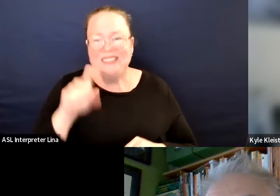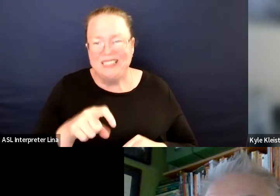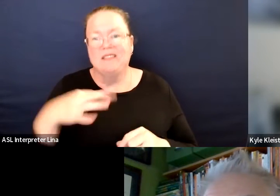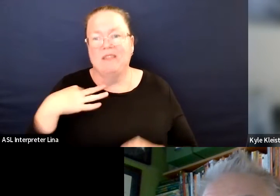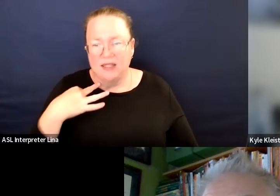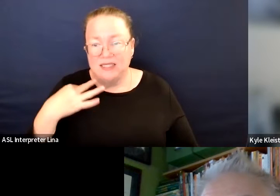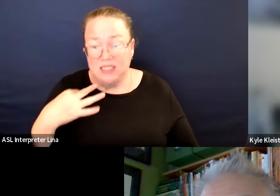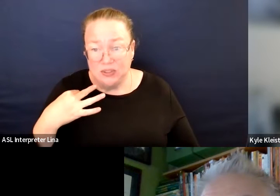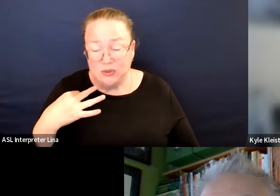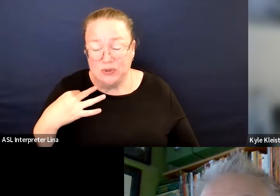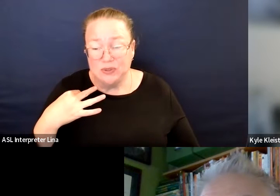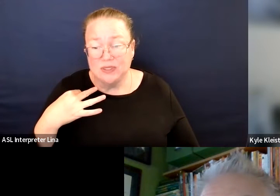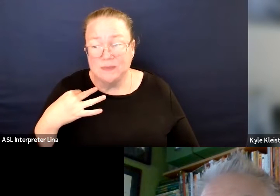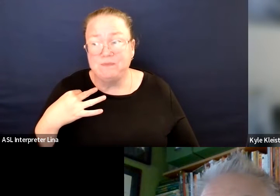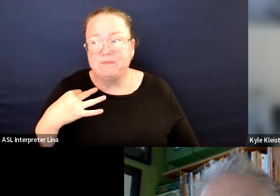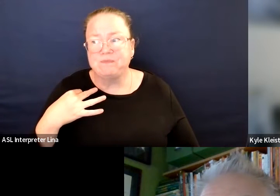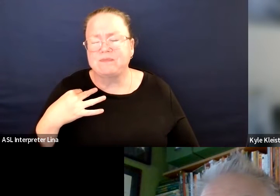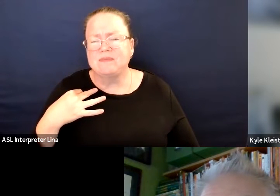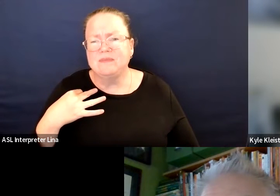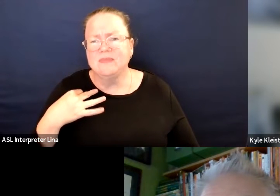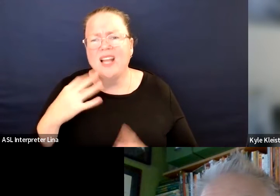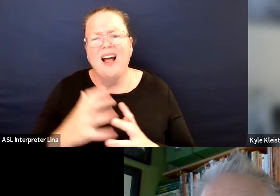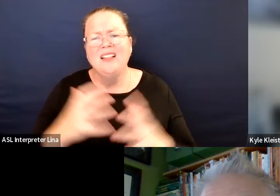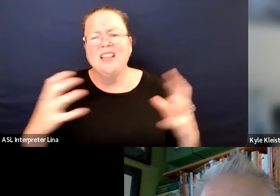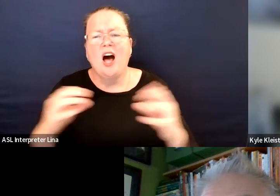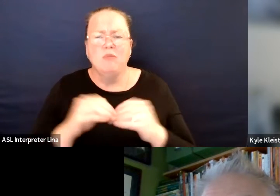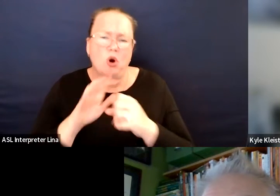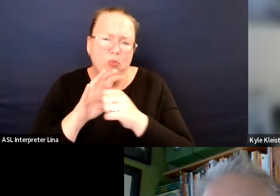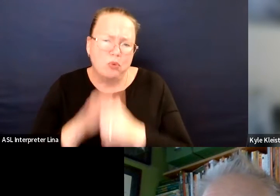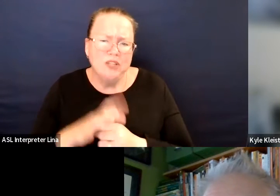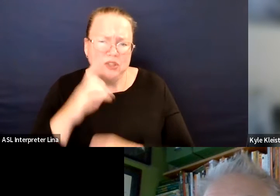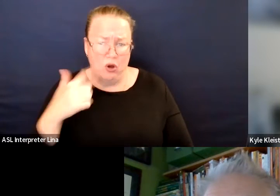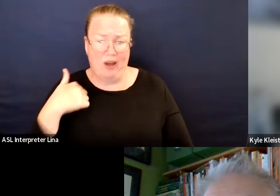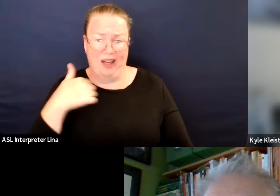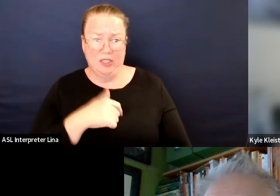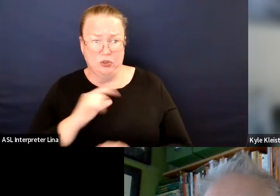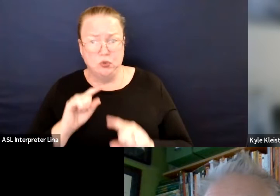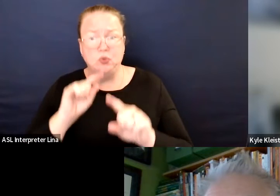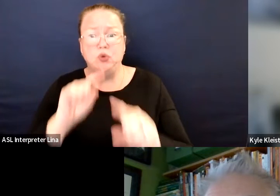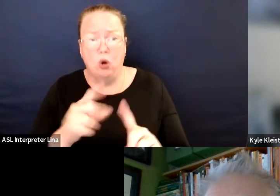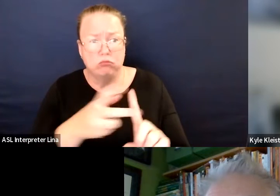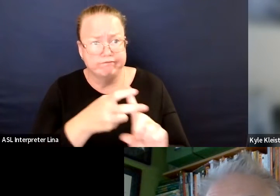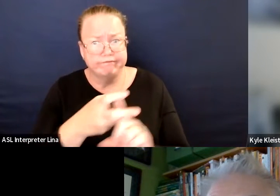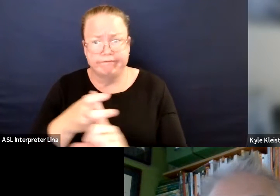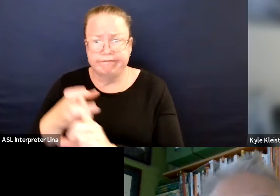volunteers, there's that much more pressure on us to get out there and do recruitment.